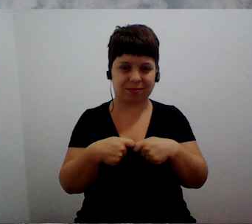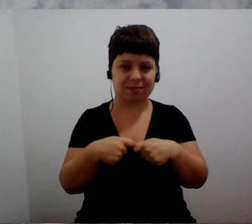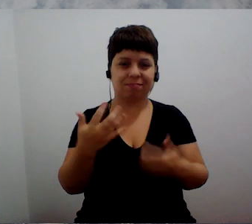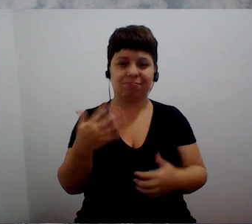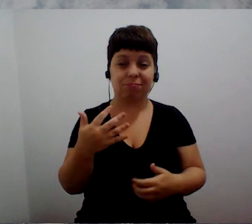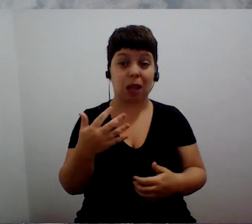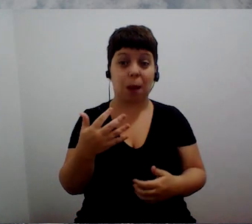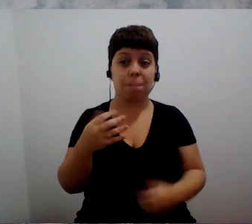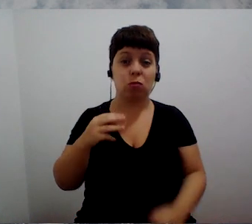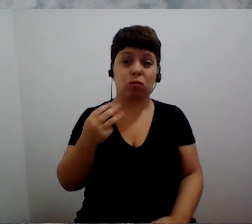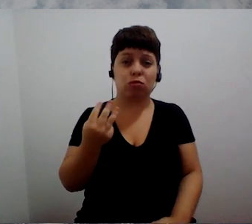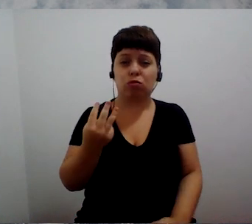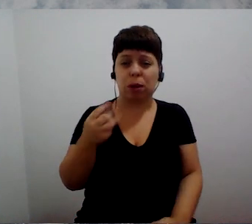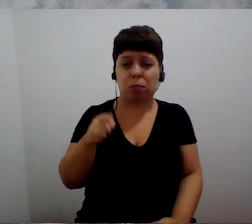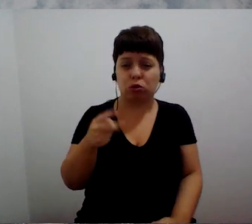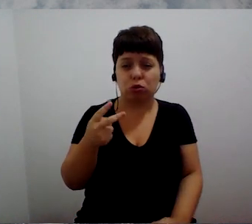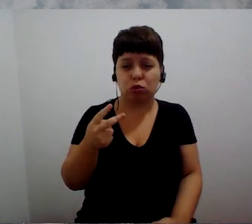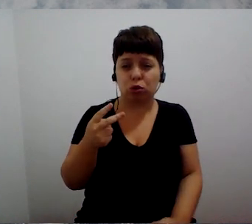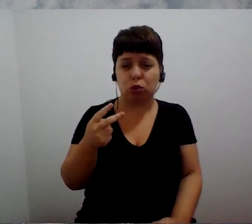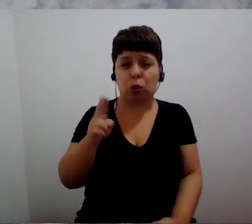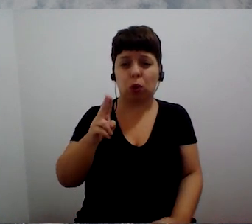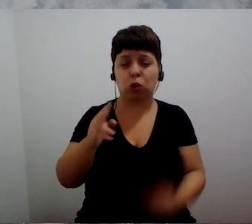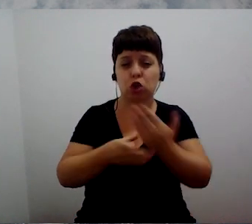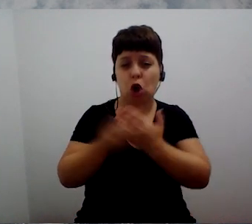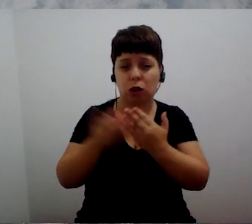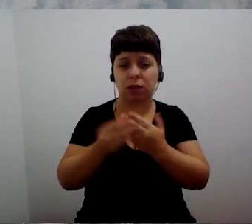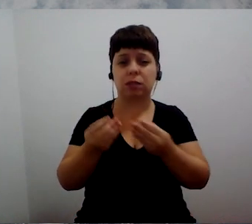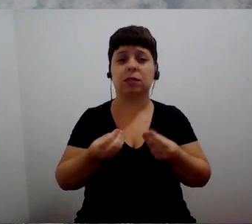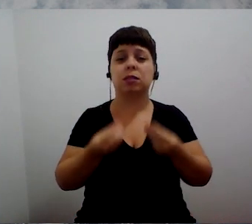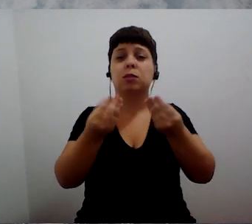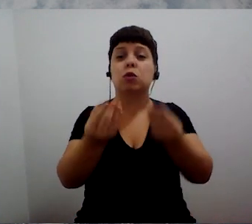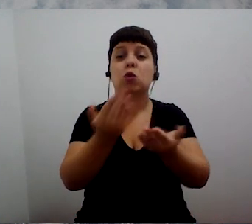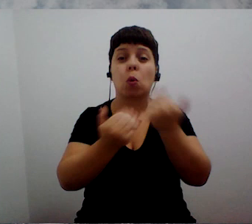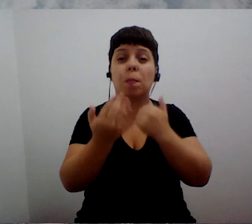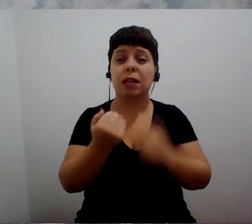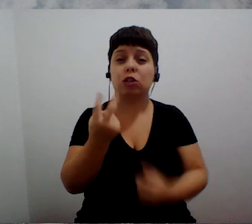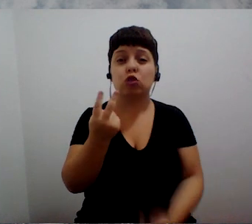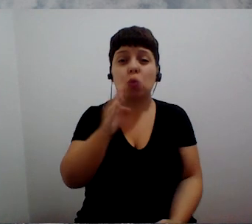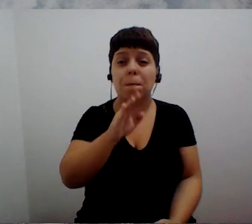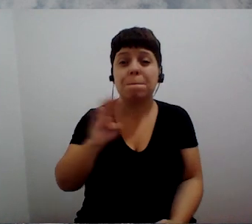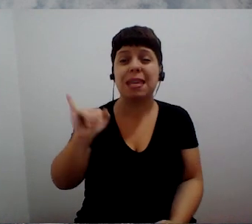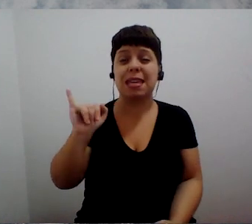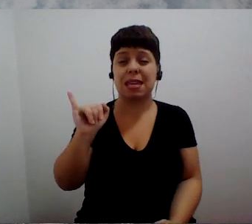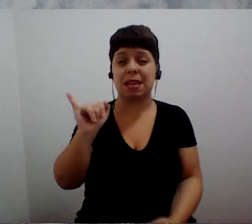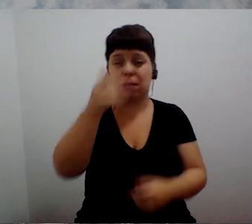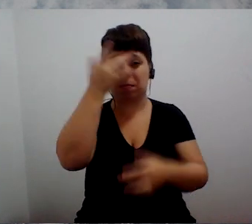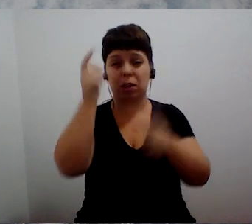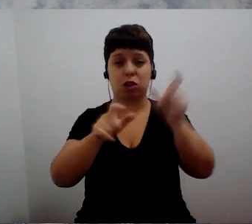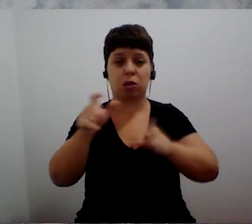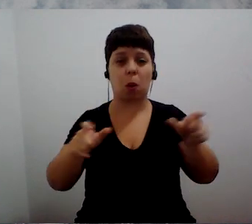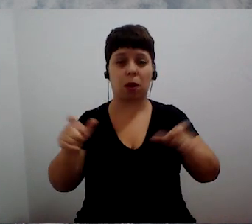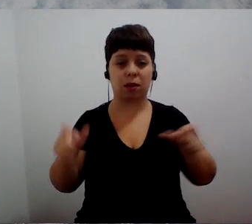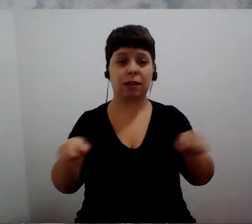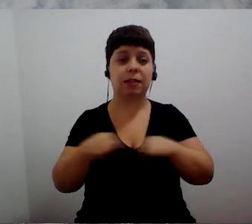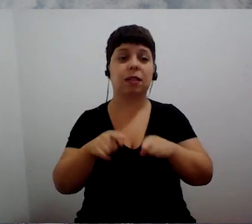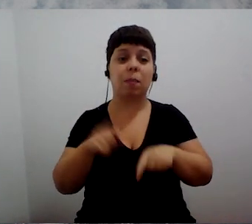$2.25 trillion annually. It provides seafood to over 3 billion people each day, and it provides a livelihood for 3